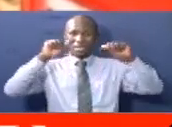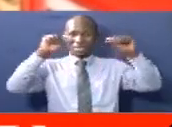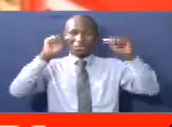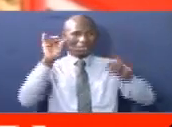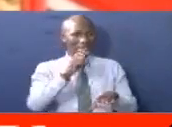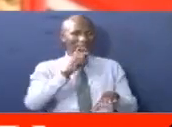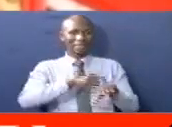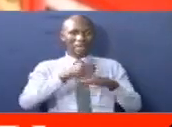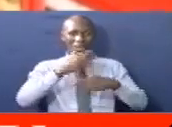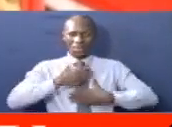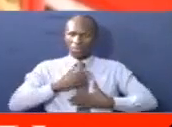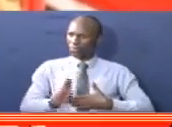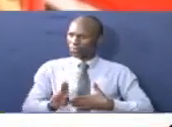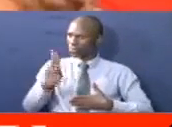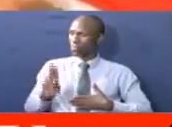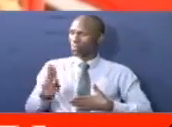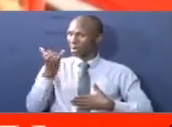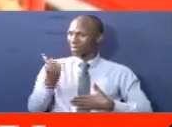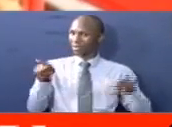Your Excellency,